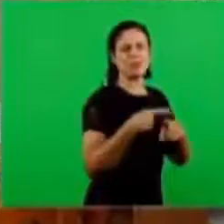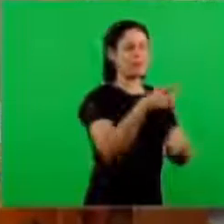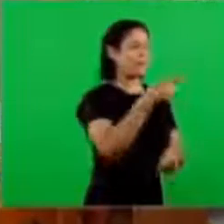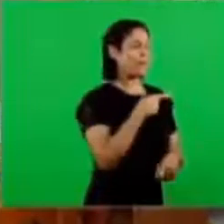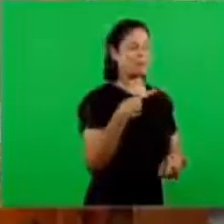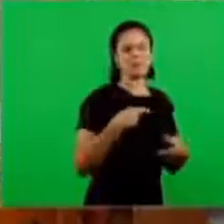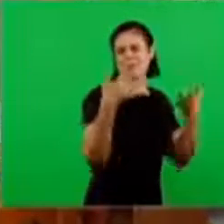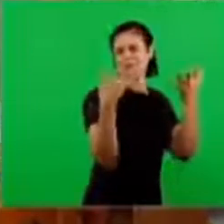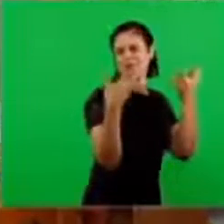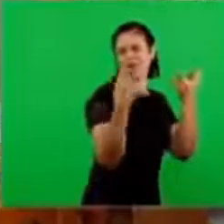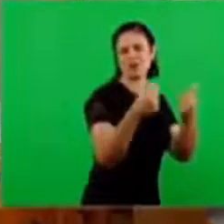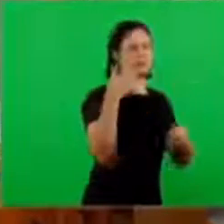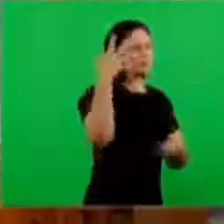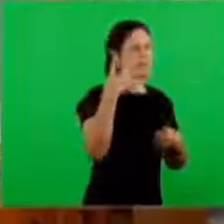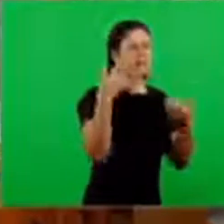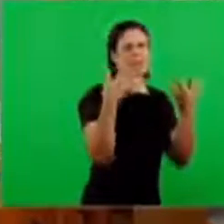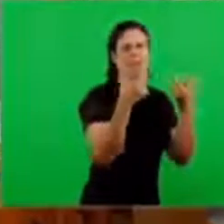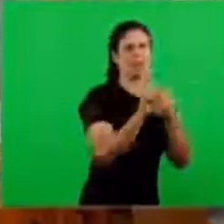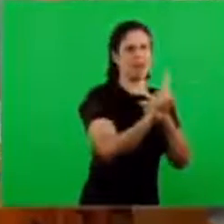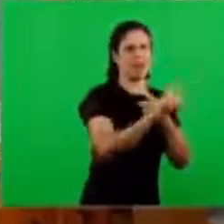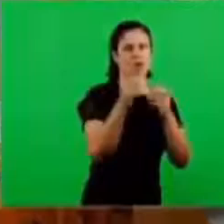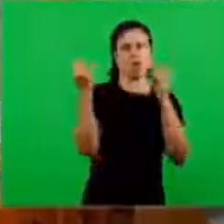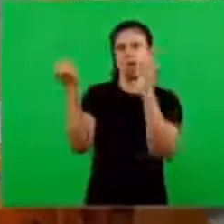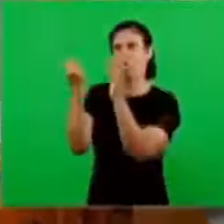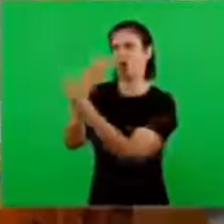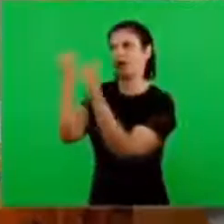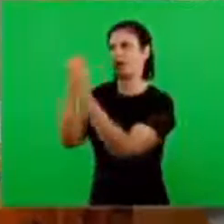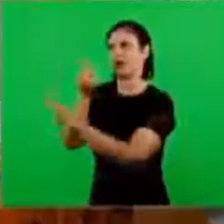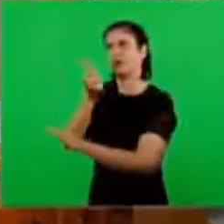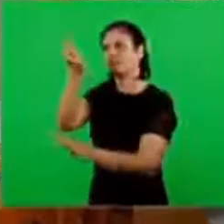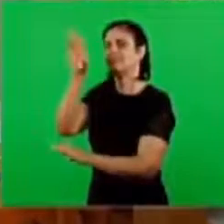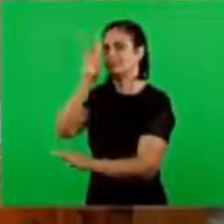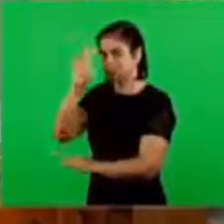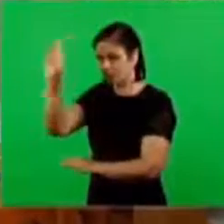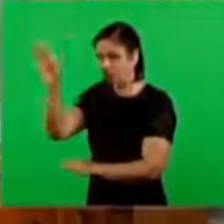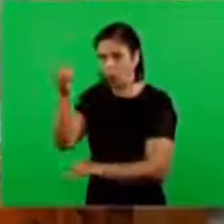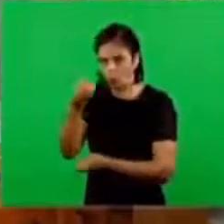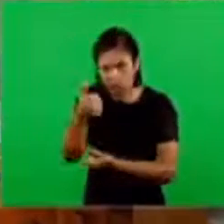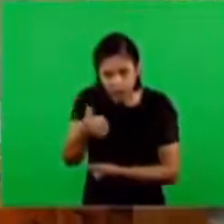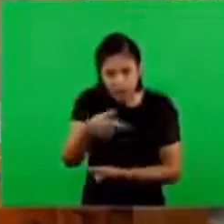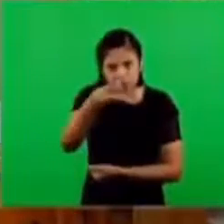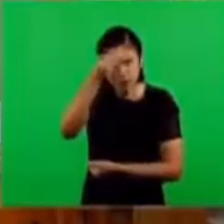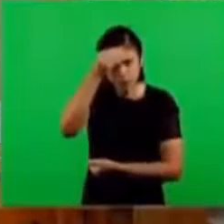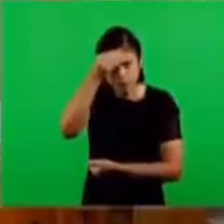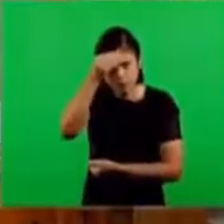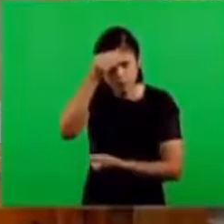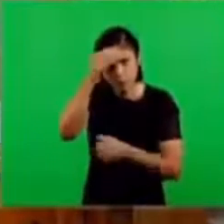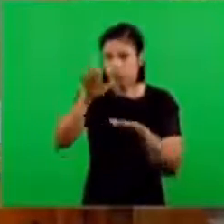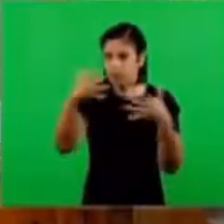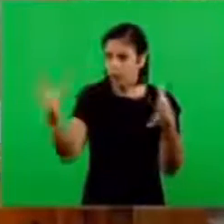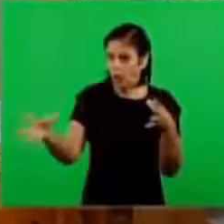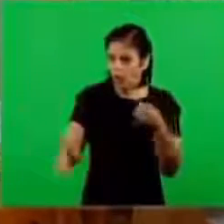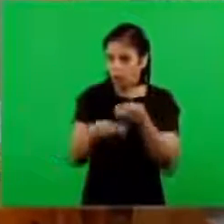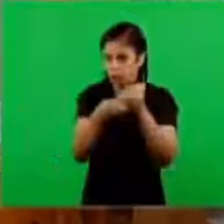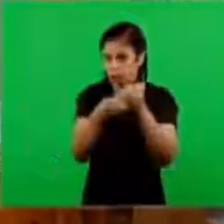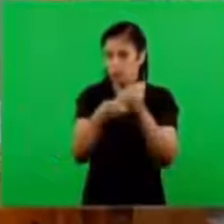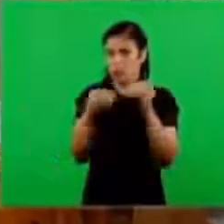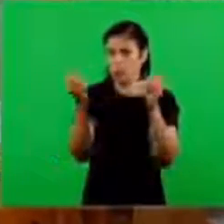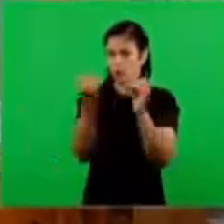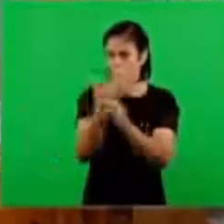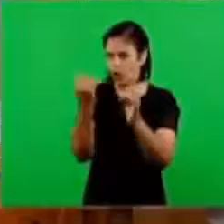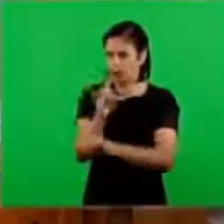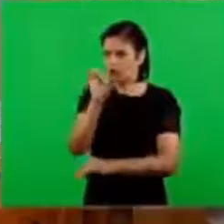directed, targeted to the Lord Jesus. He's the one who feeds us. He is the one who gives us the blessing. So